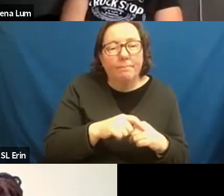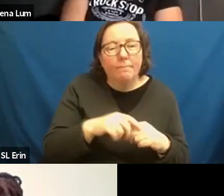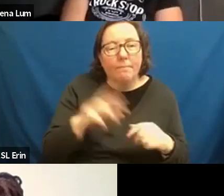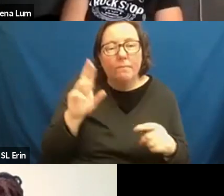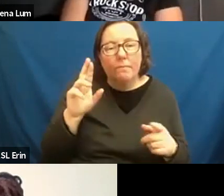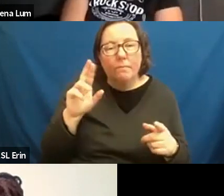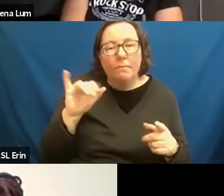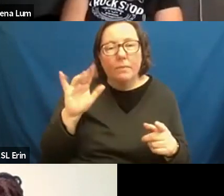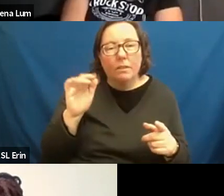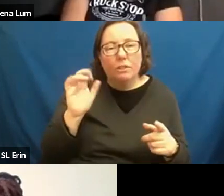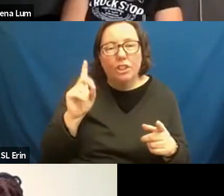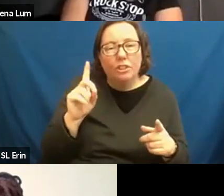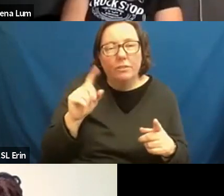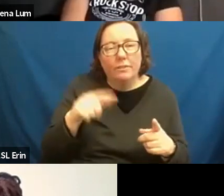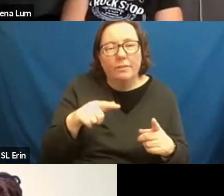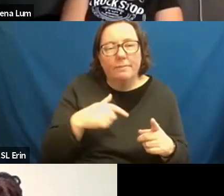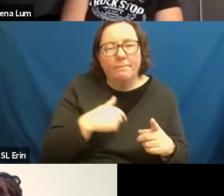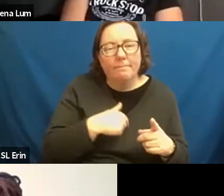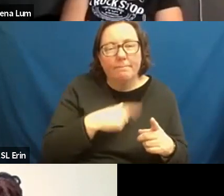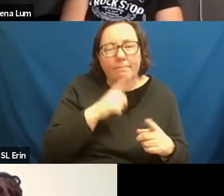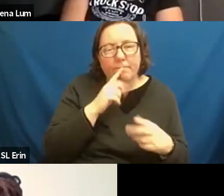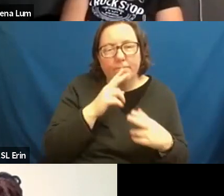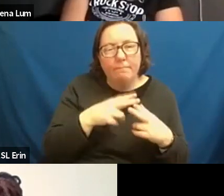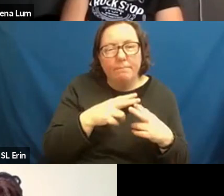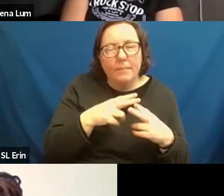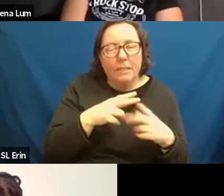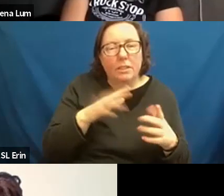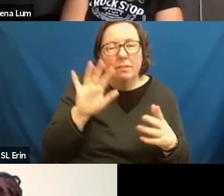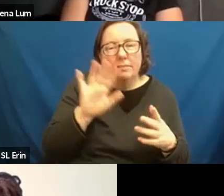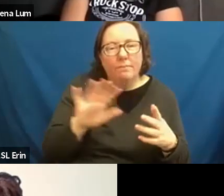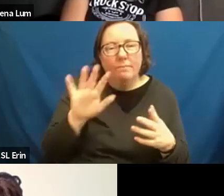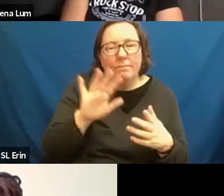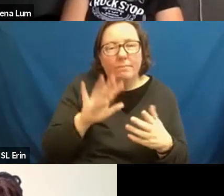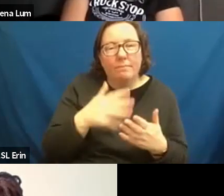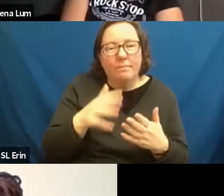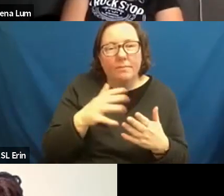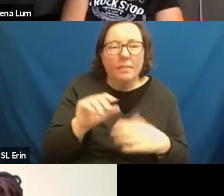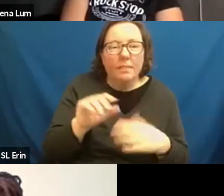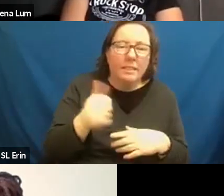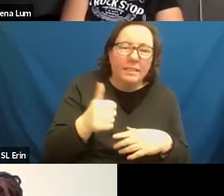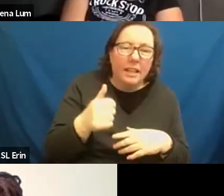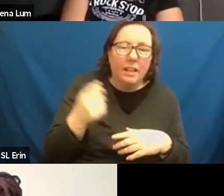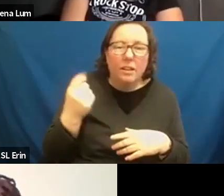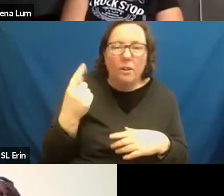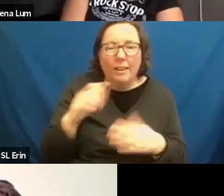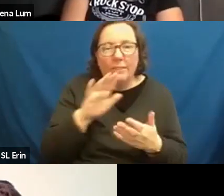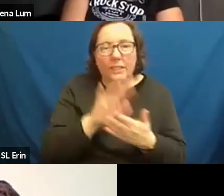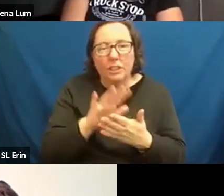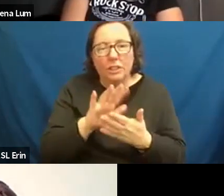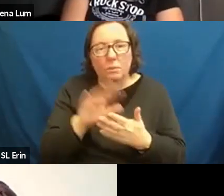Richard, you mentioned that there are roughly 10 or 11 schools in